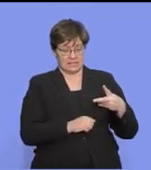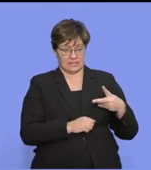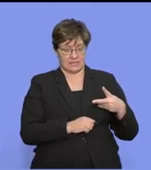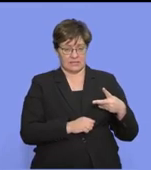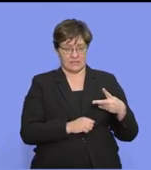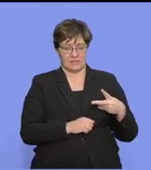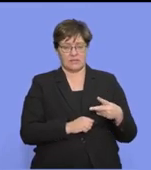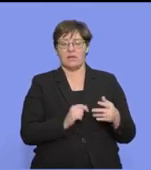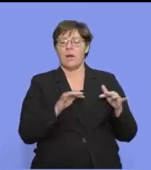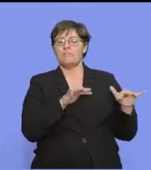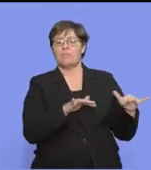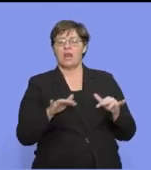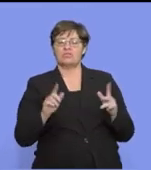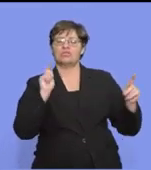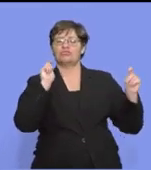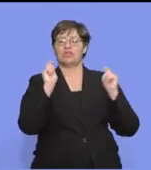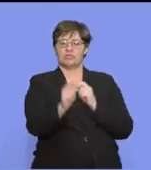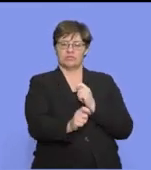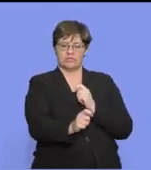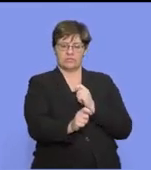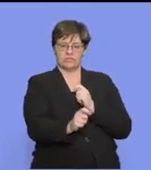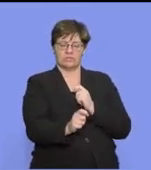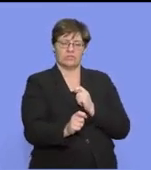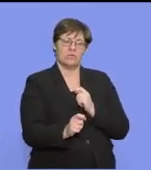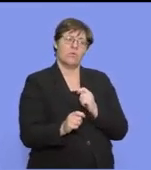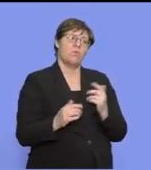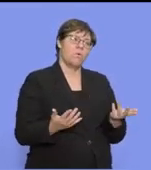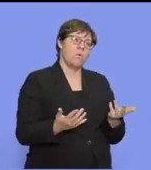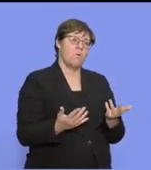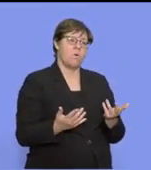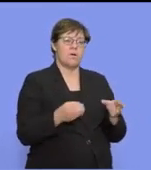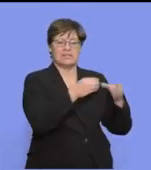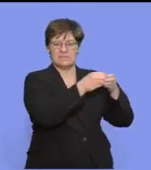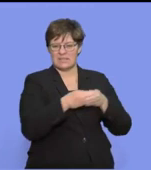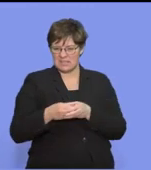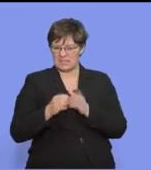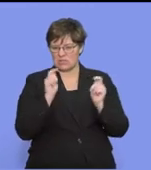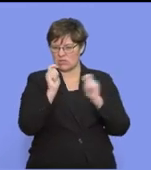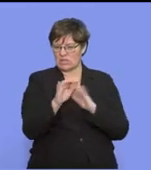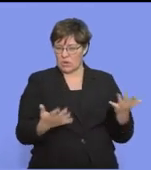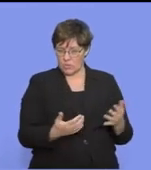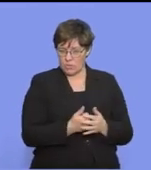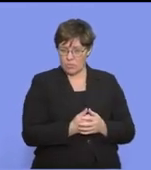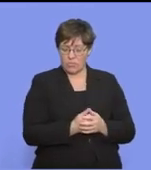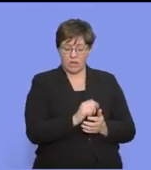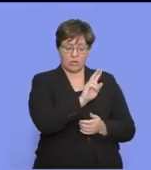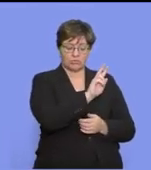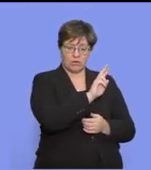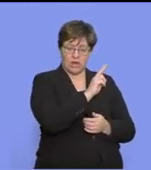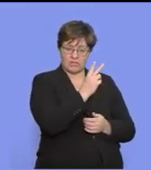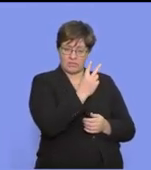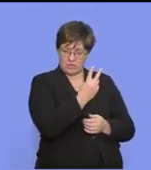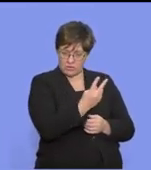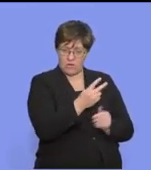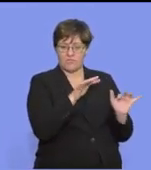All right, and then in the second difference, we have a look at how the population changed or the species changed. So